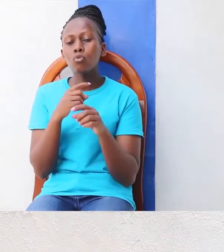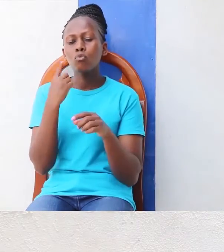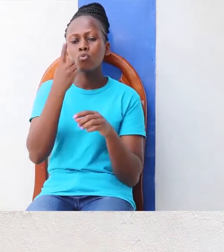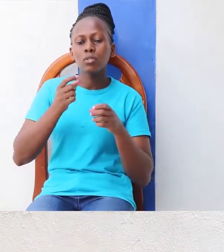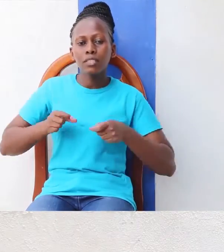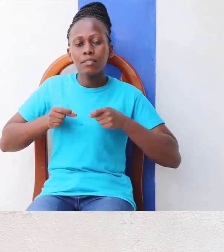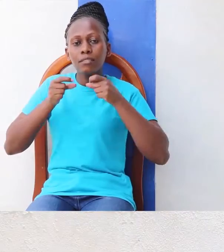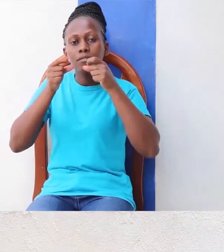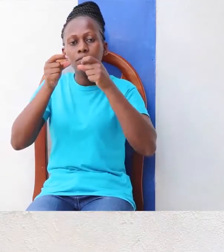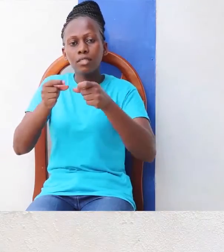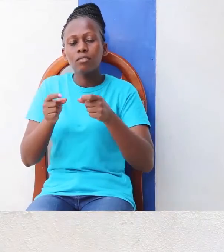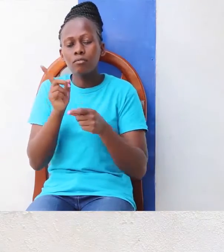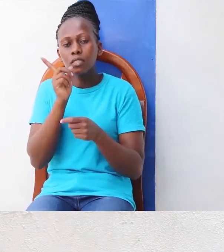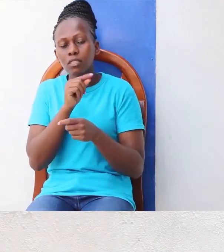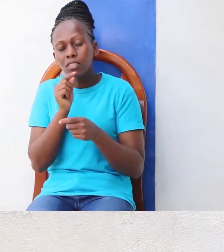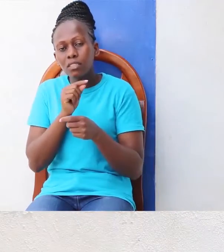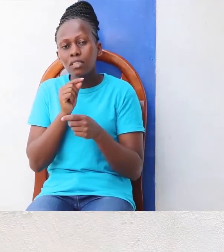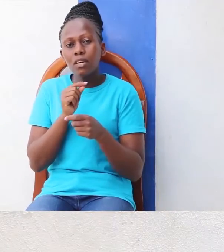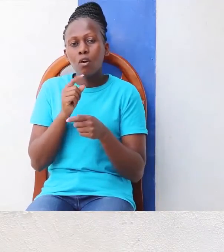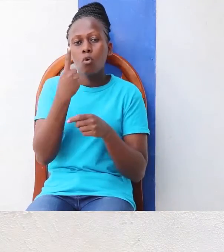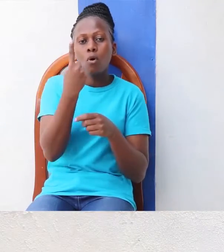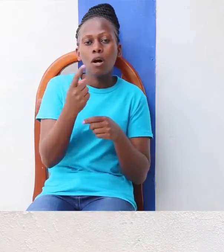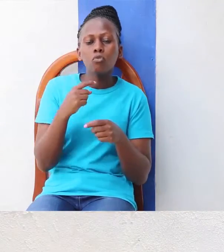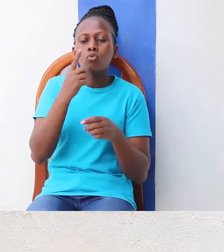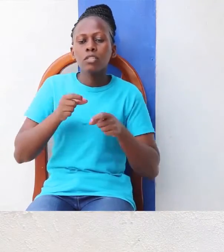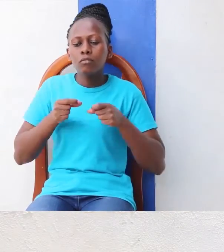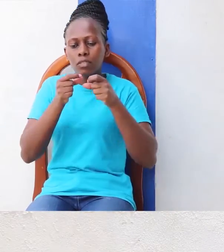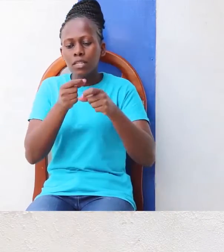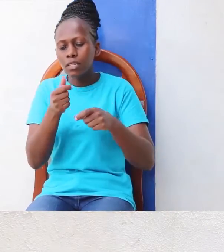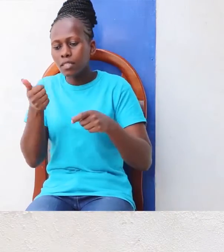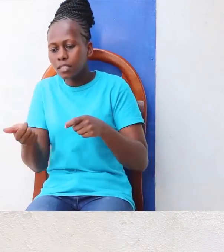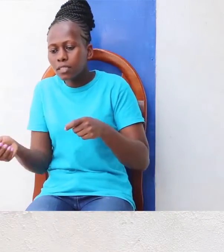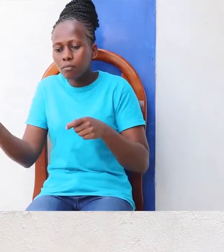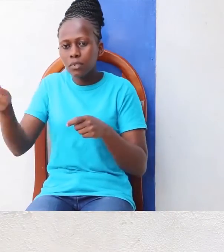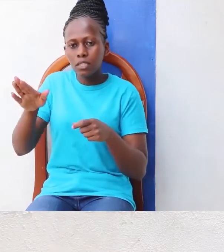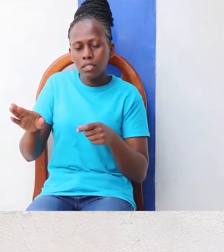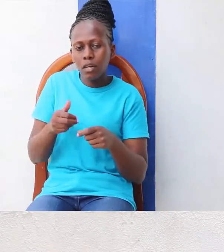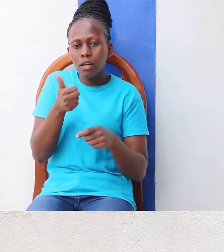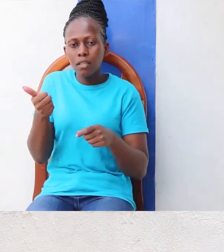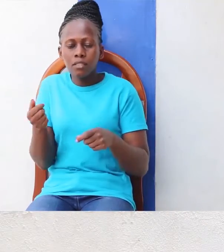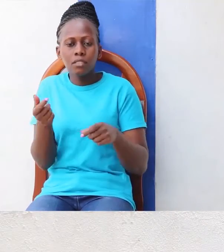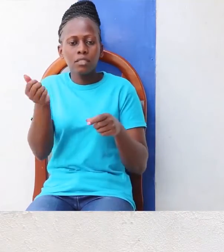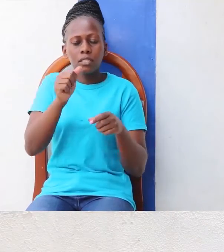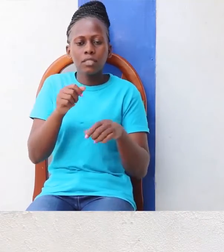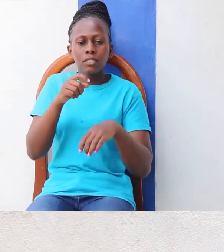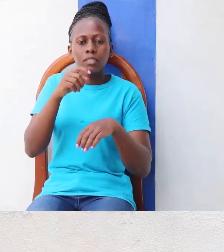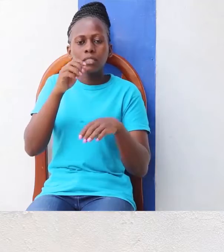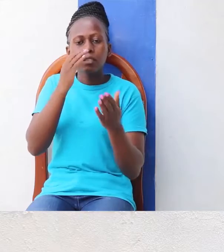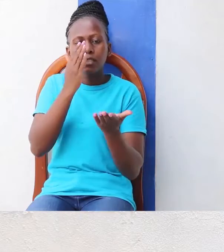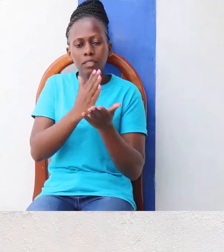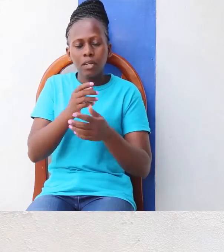is gifted in this area, the one gifted in the other area, at moment we even become jealous